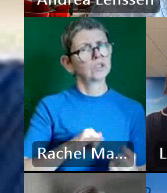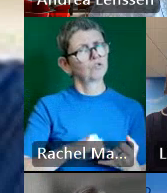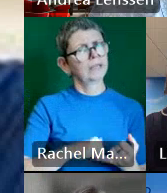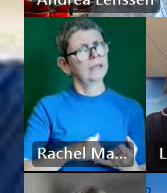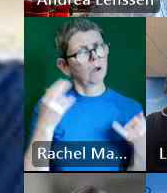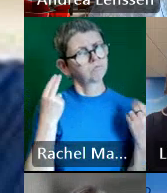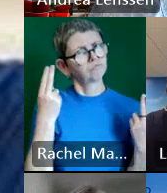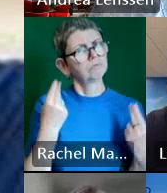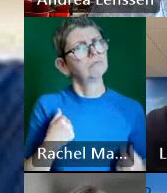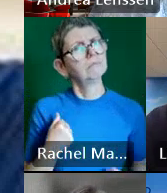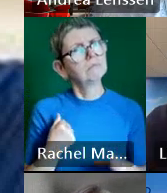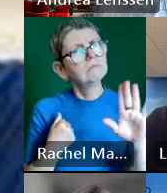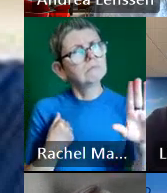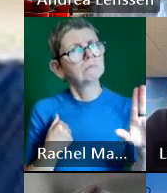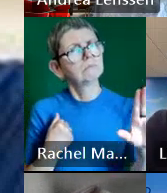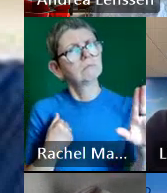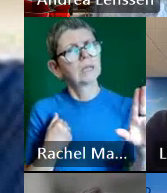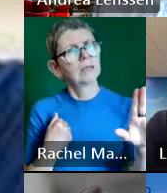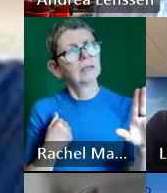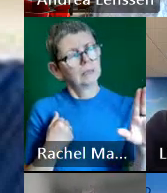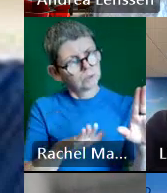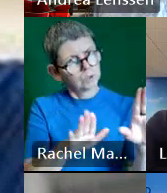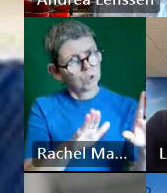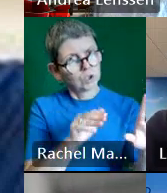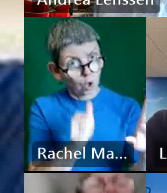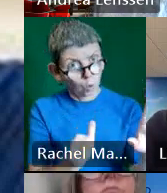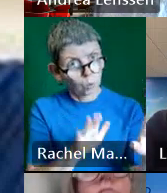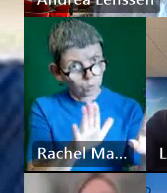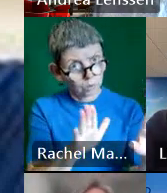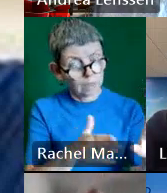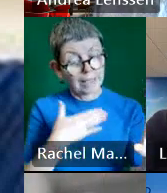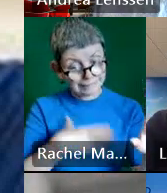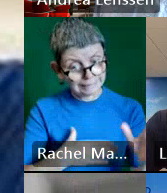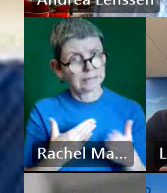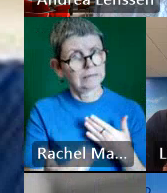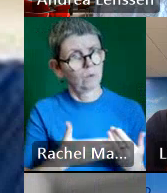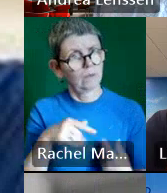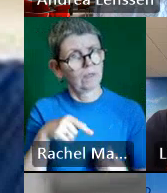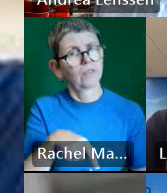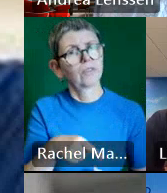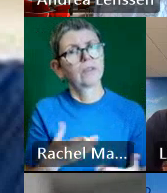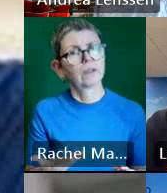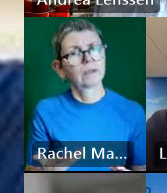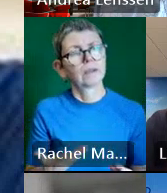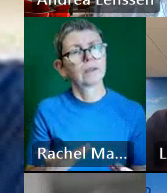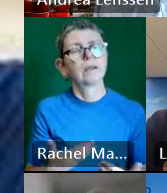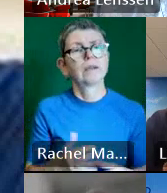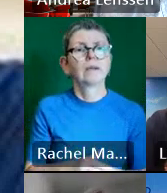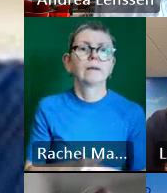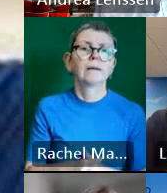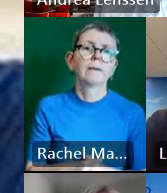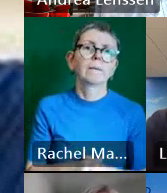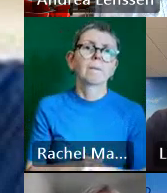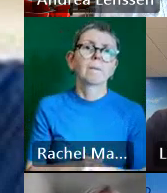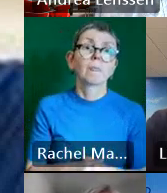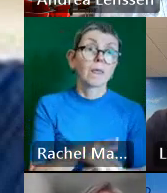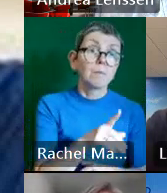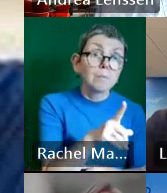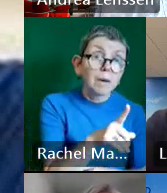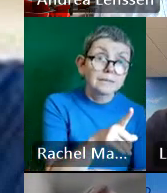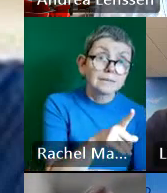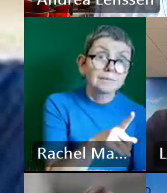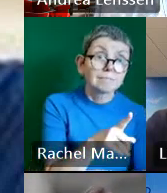that and go with it. She persisted and make sure that it was addressed, adequately addressed. But what about the patients